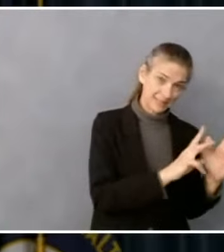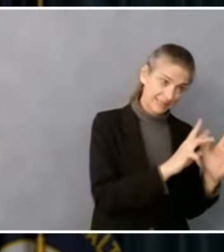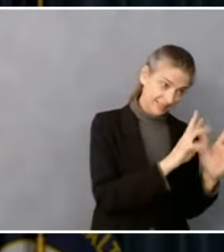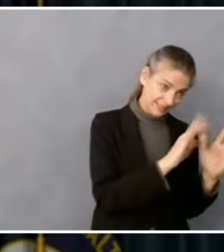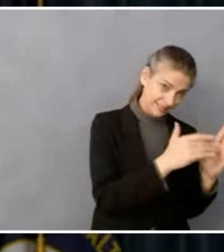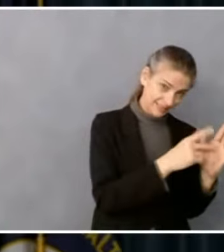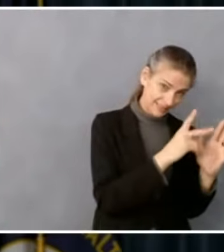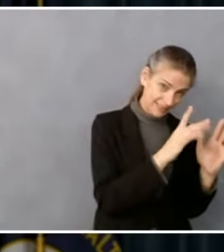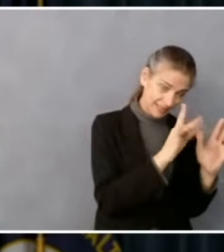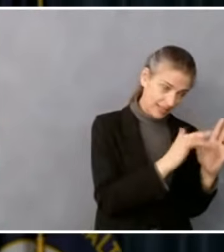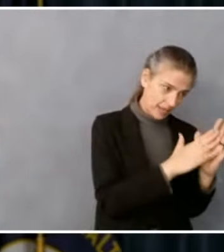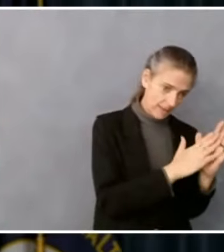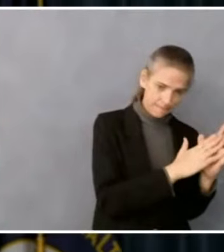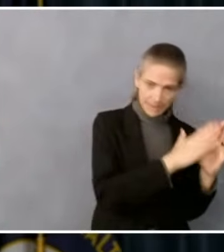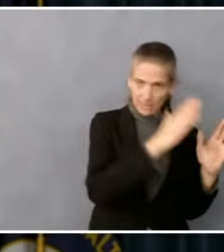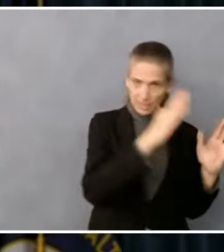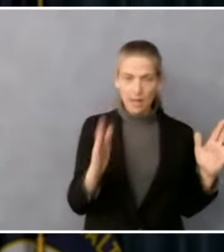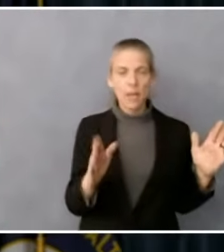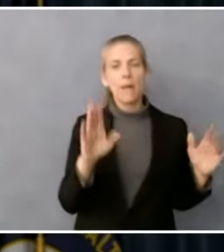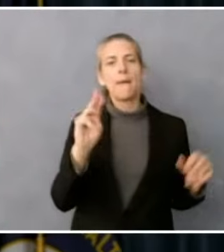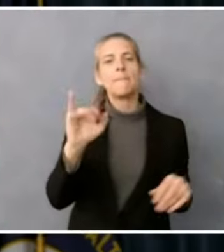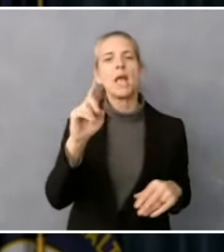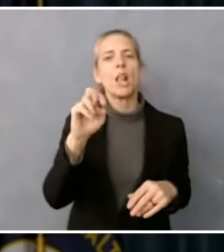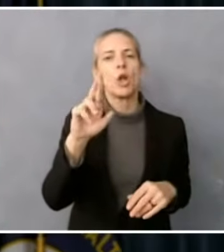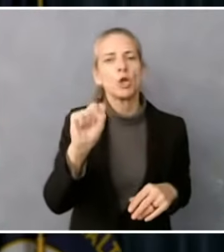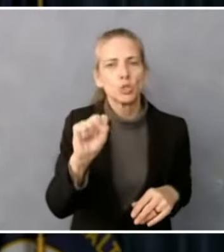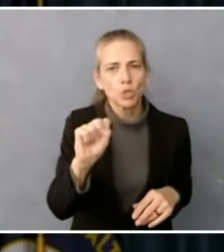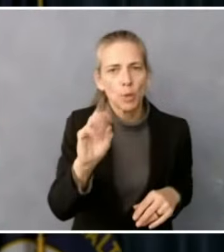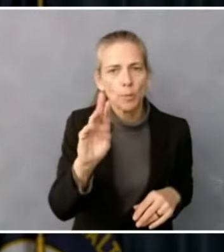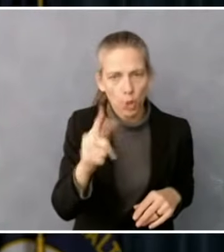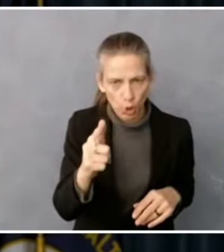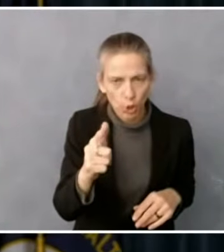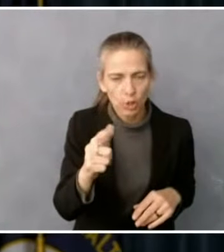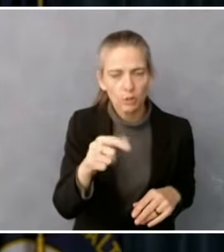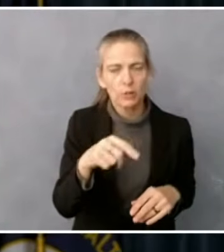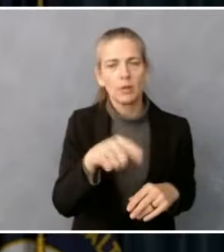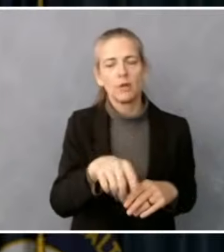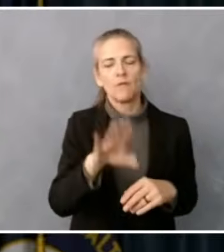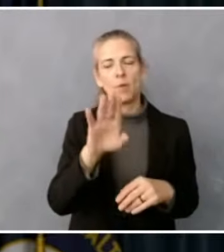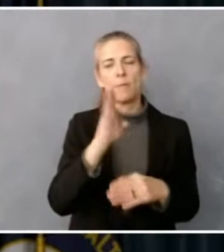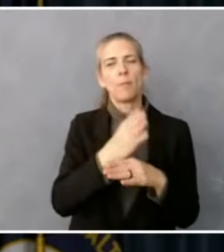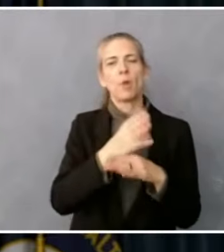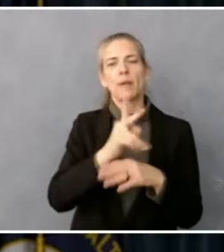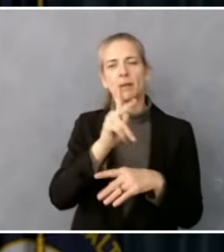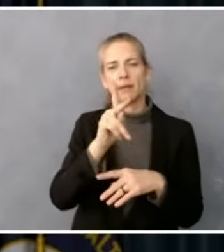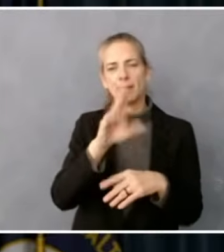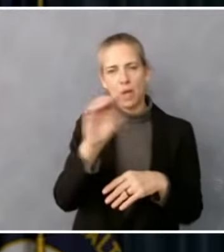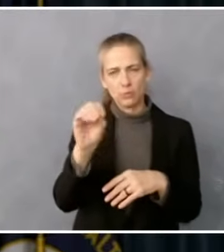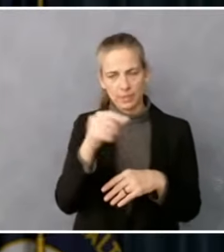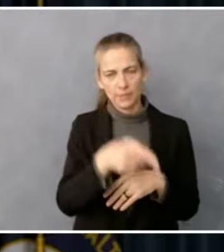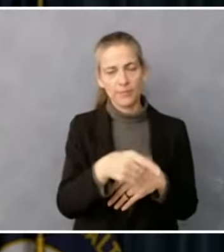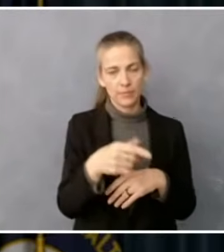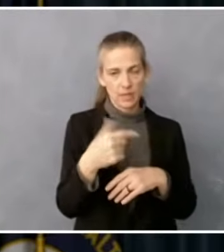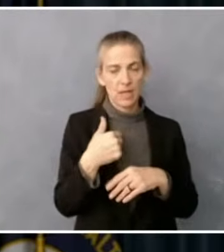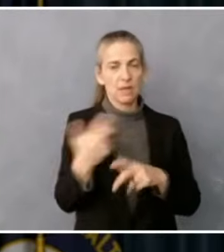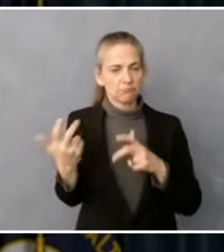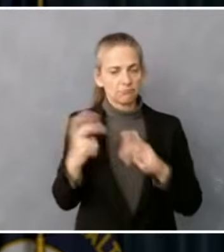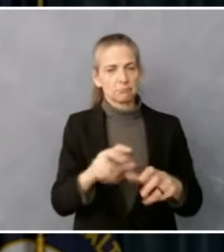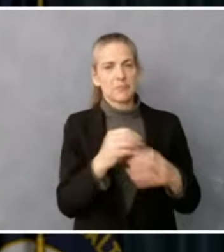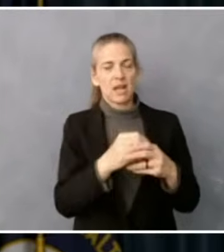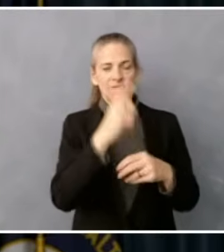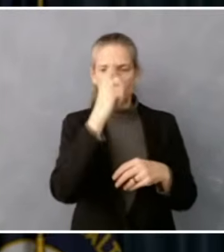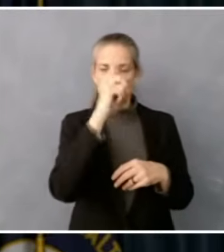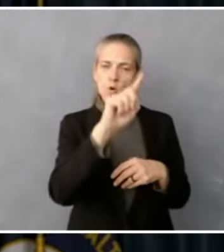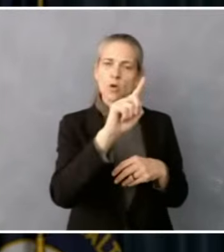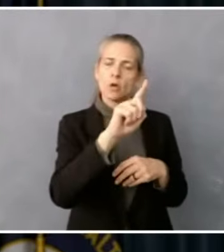for Millersburg in Bourbon County. I'm happy to announce $850,000 to stabilize 2 deteriorating buildings on Main Street. They